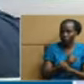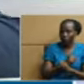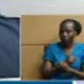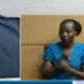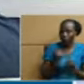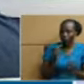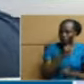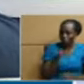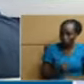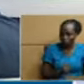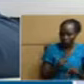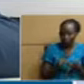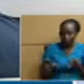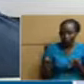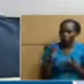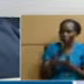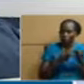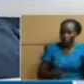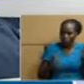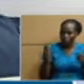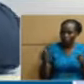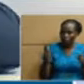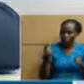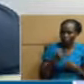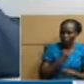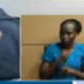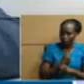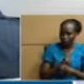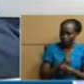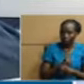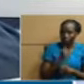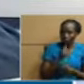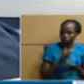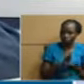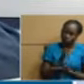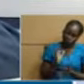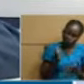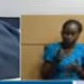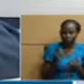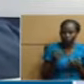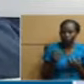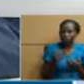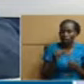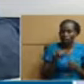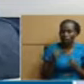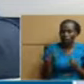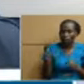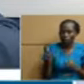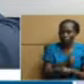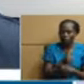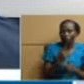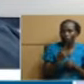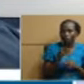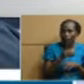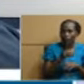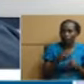age, partial unemployment, which we call withdrawal benefit, but it is not really unemployment. It's only because it's determined by age,